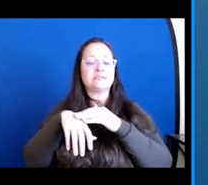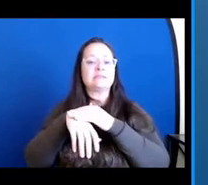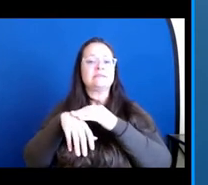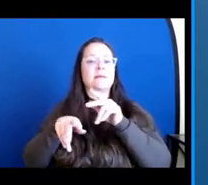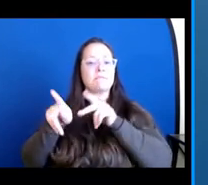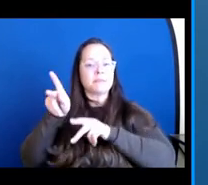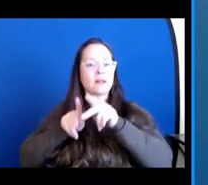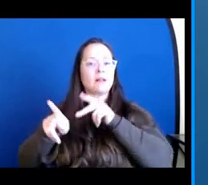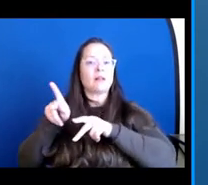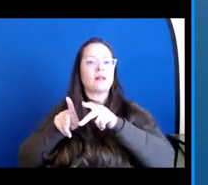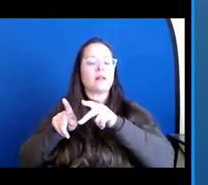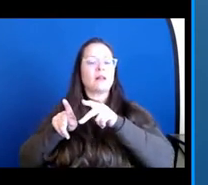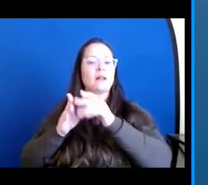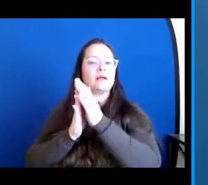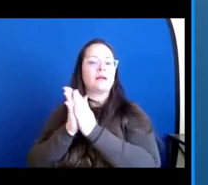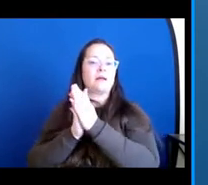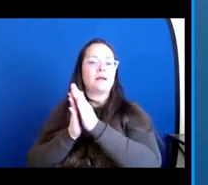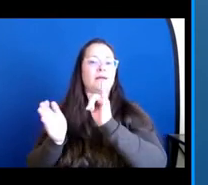initiative